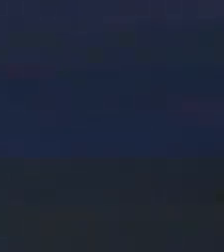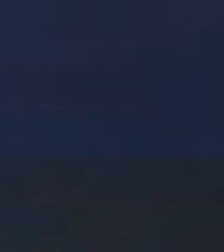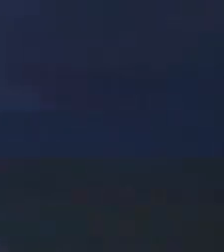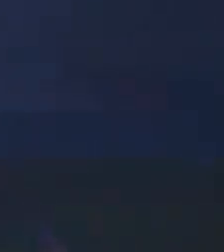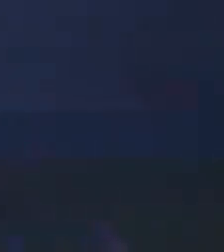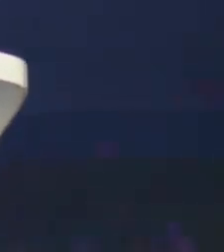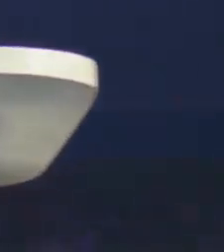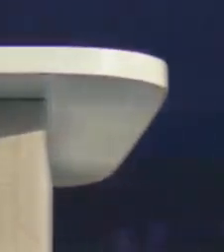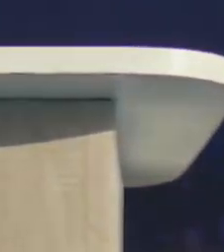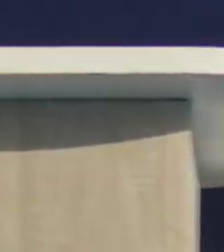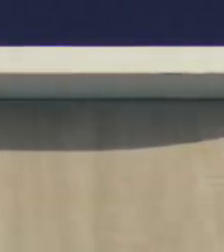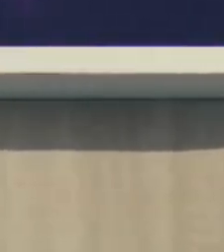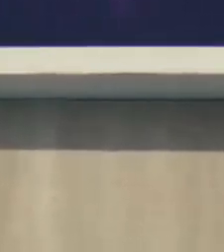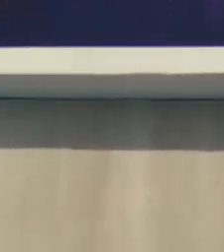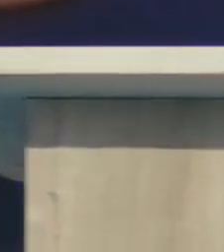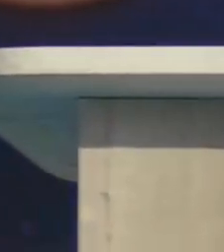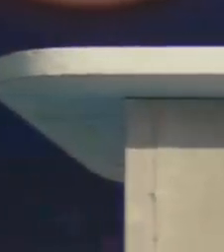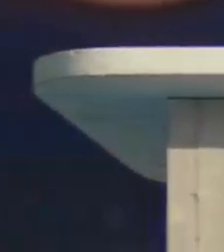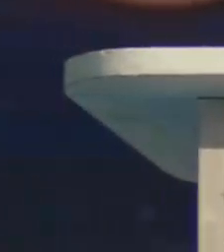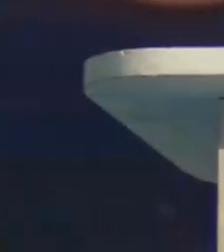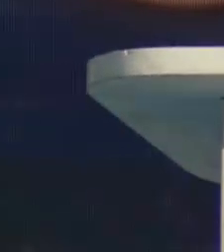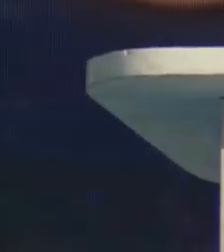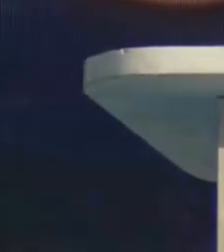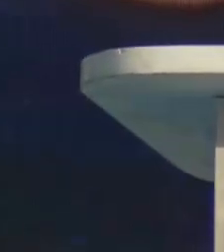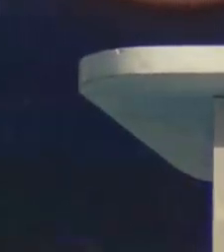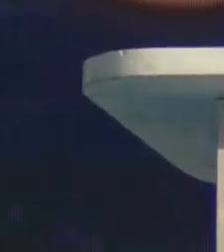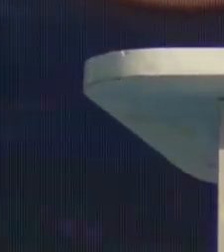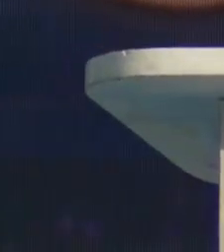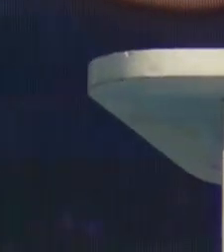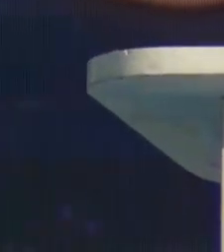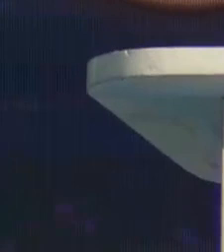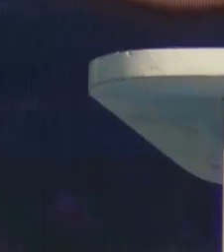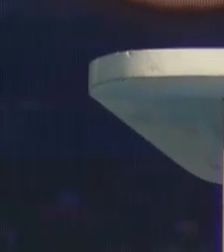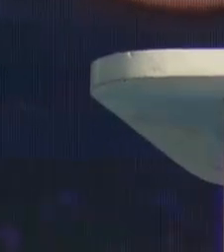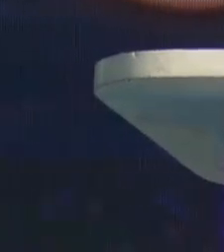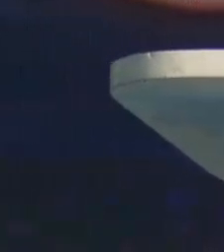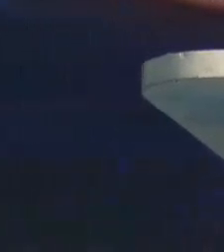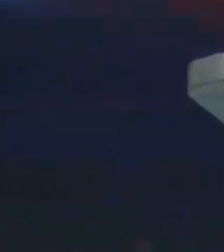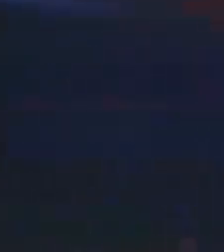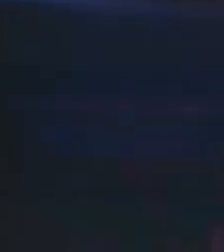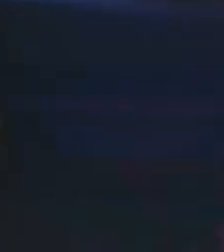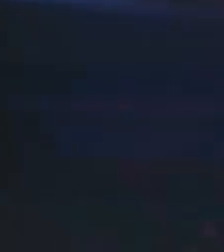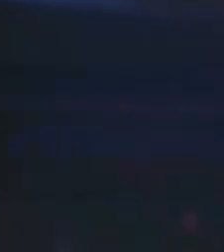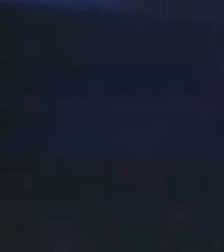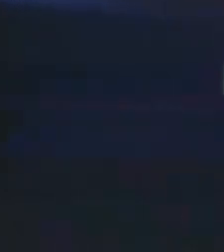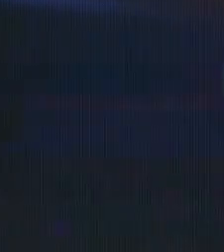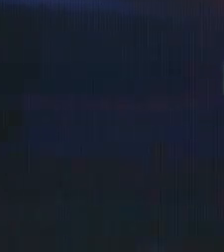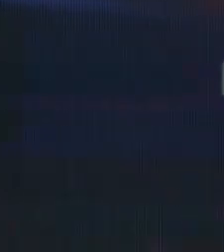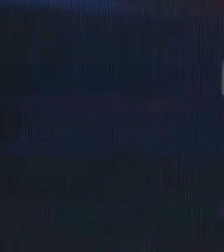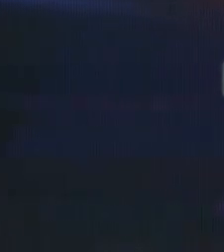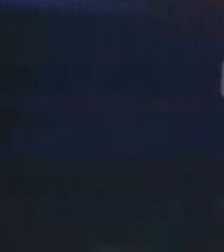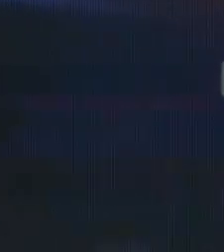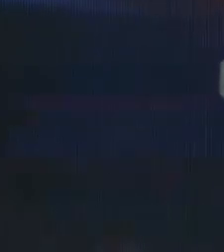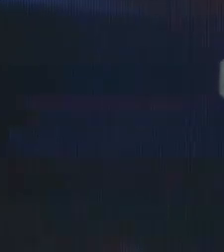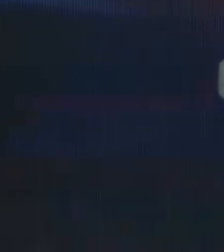a prophet, an evangelist. And we're not in the ministry for just the title that we